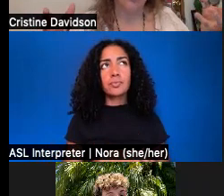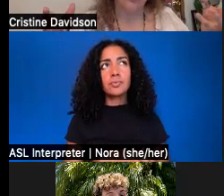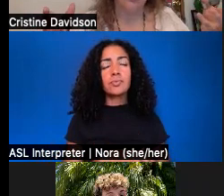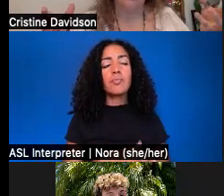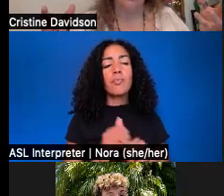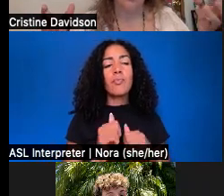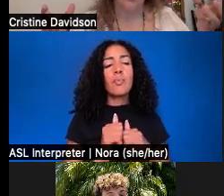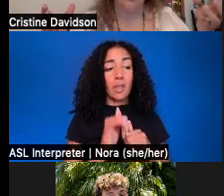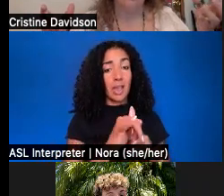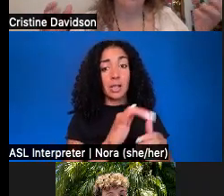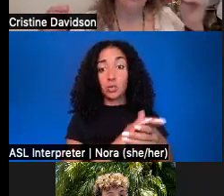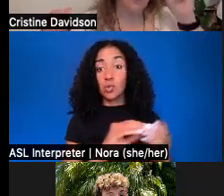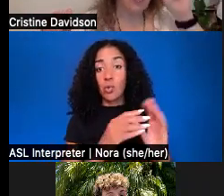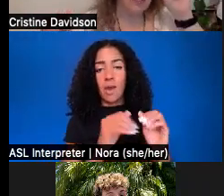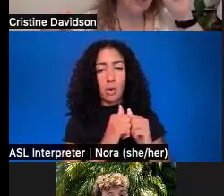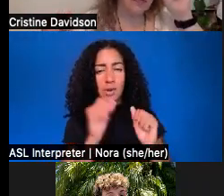were used?